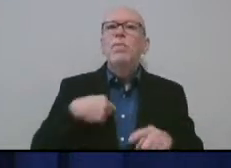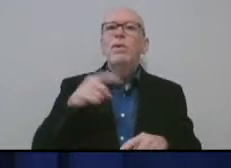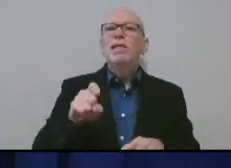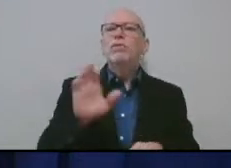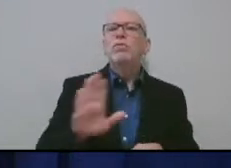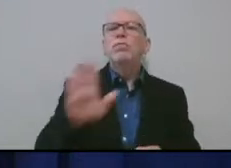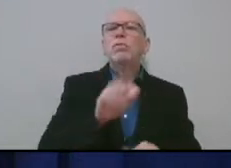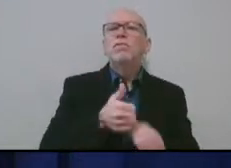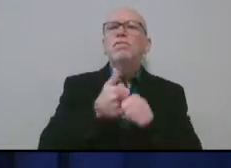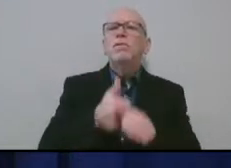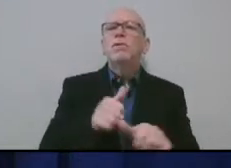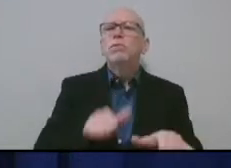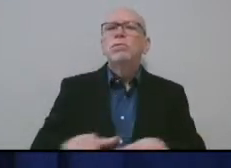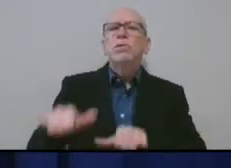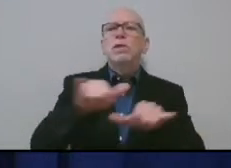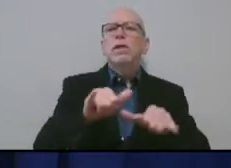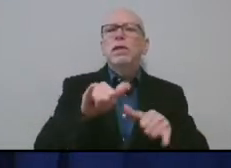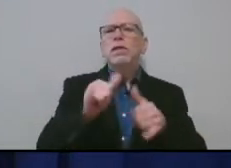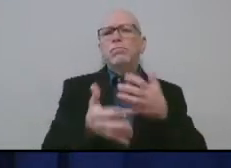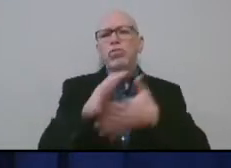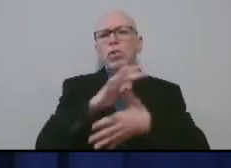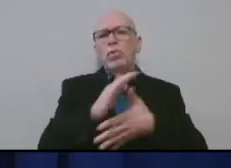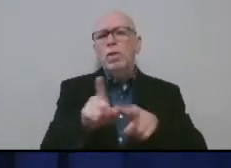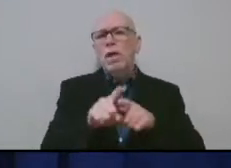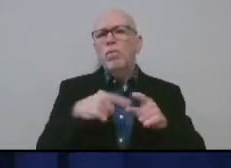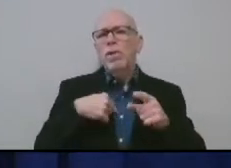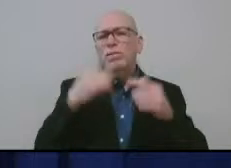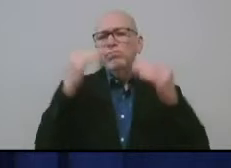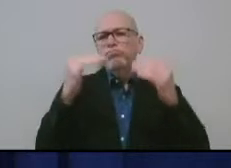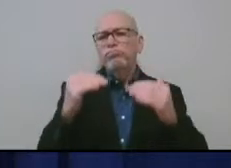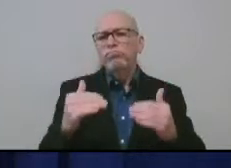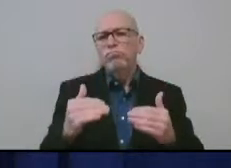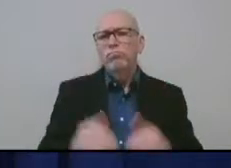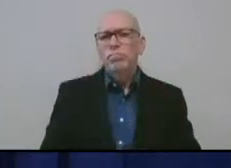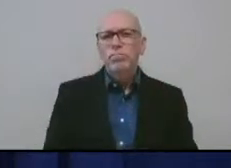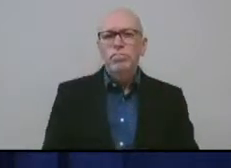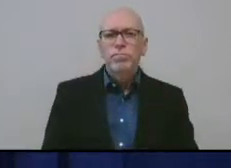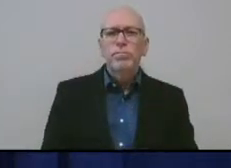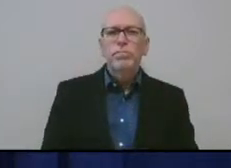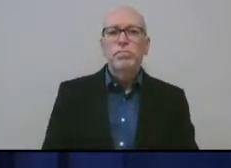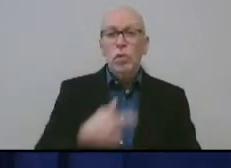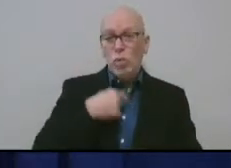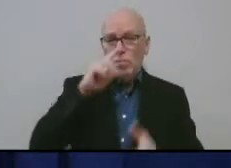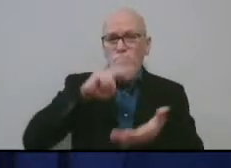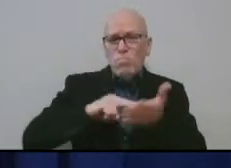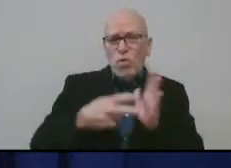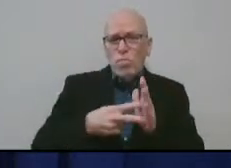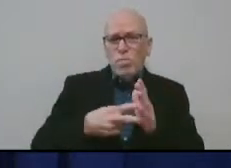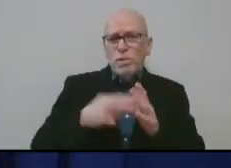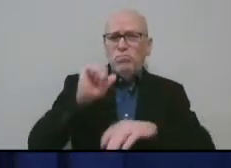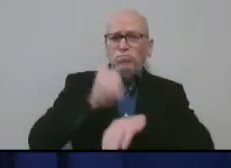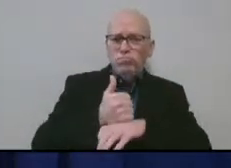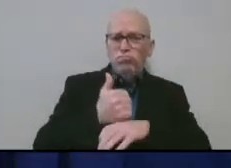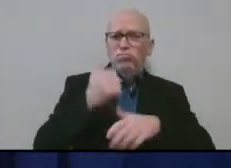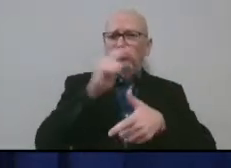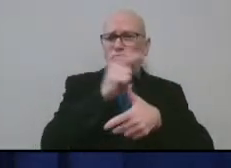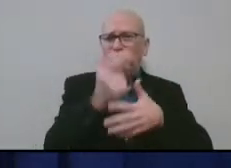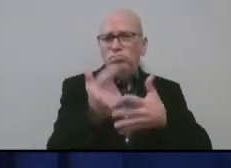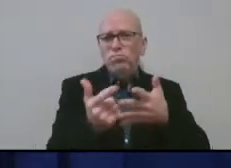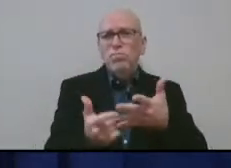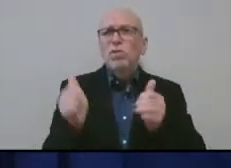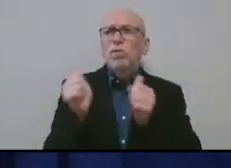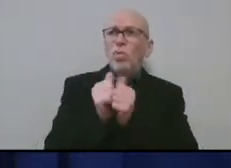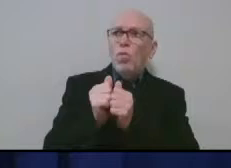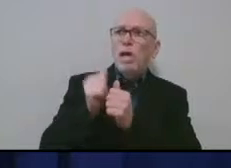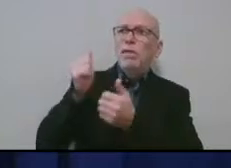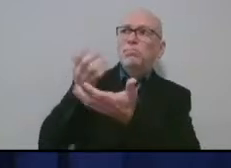the same order of prioritization that we have laid out. This was done intentionally and with input from outside experts with the